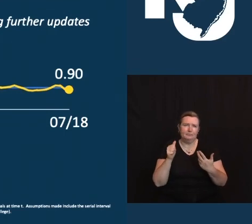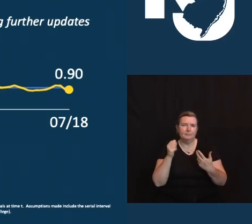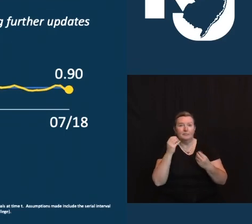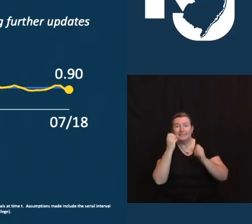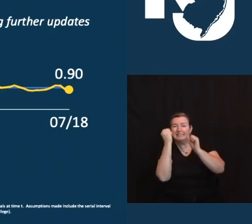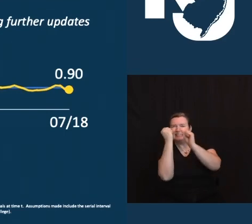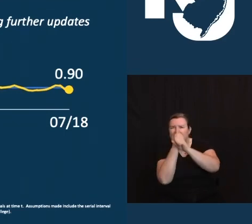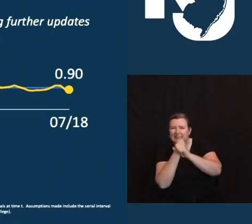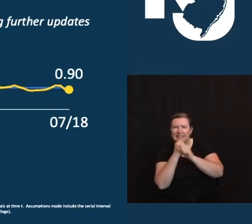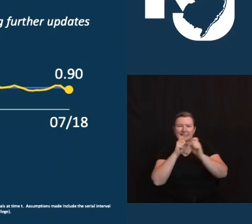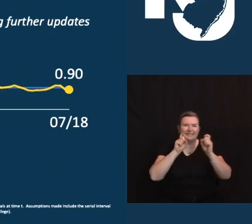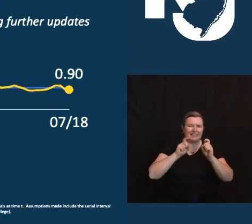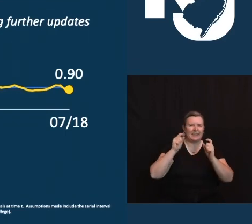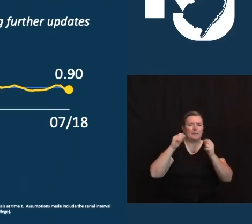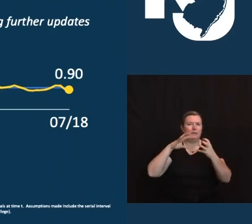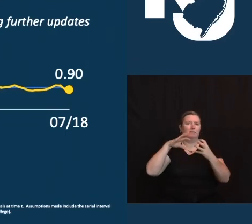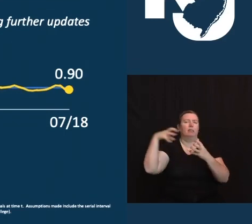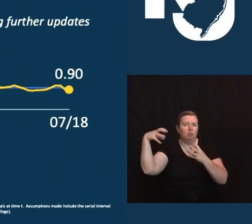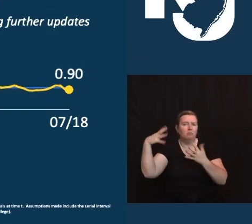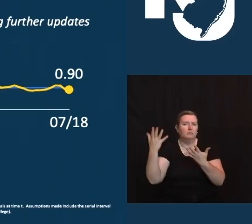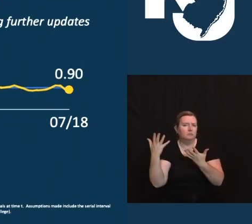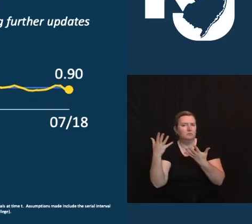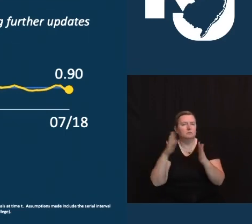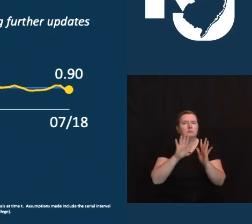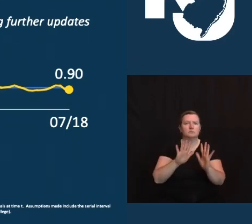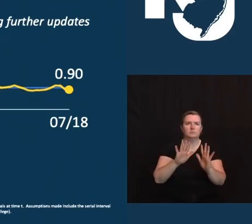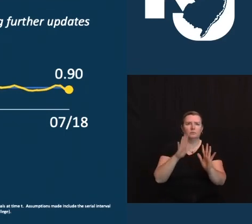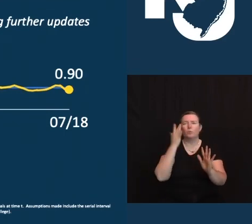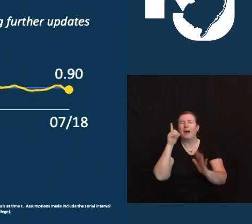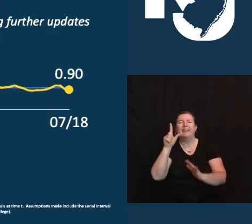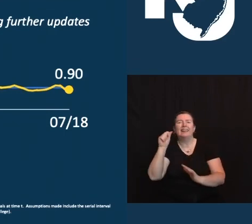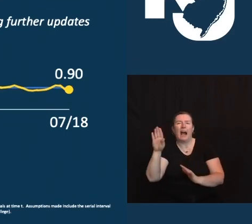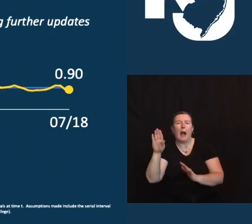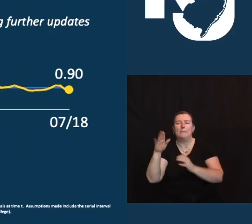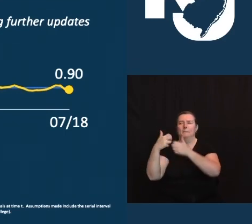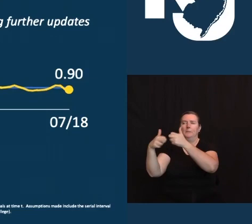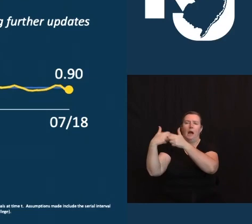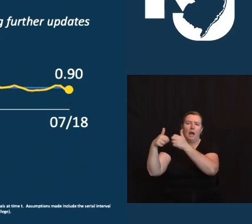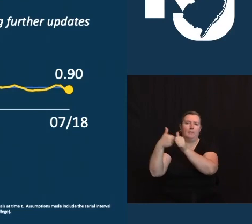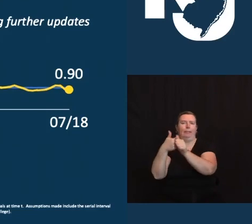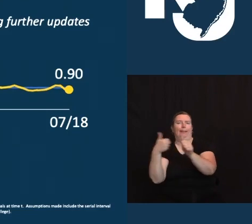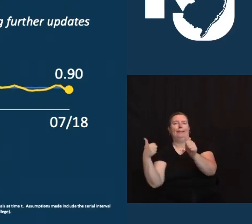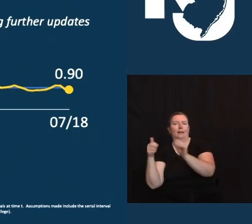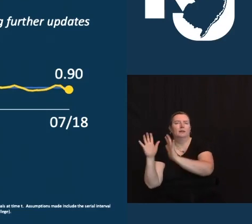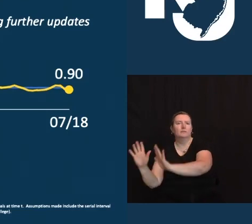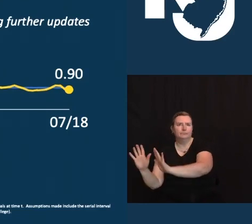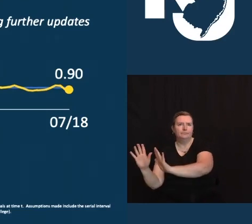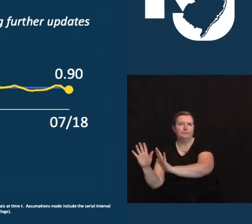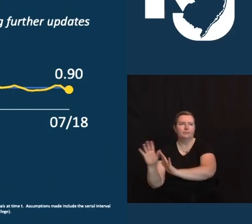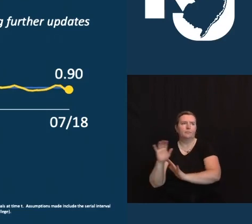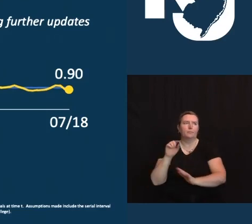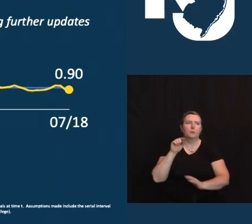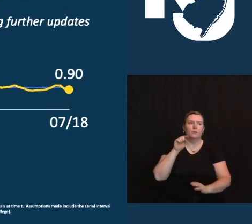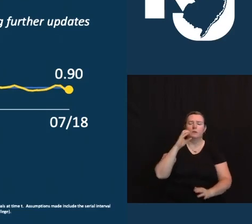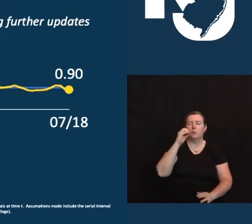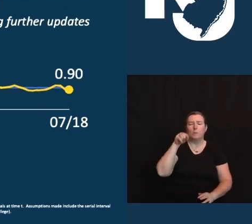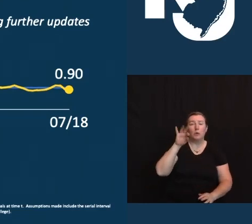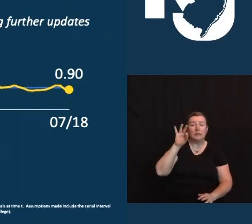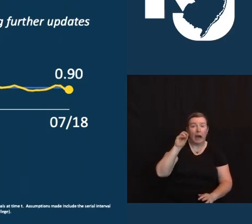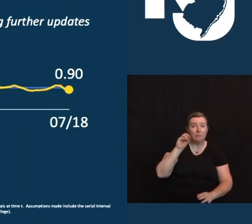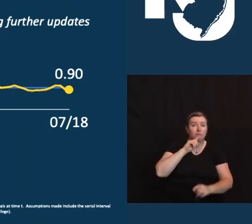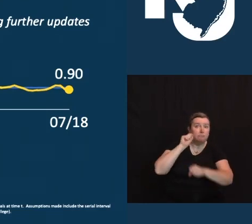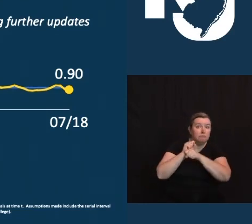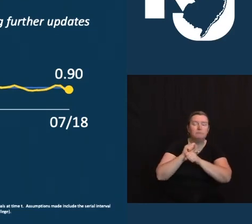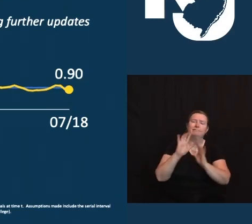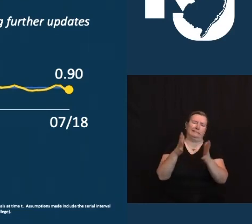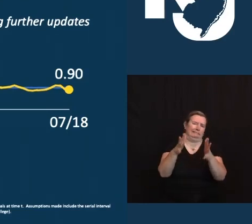the country's having and some of these labs are having, we're not as sure about that as we are about the spot positivity. We think it is in the range of